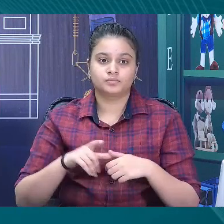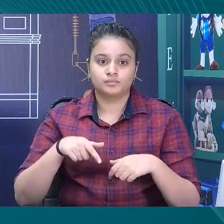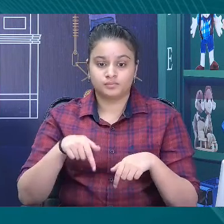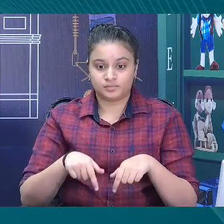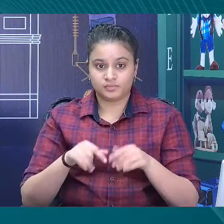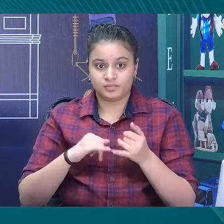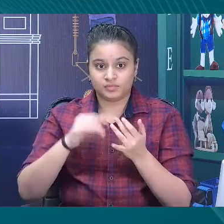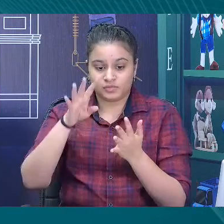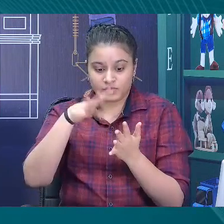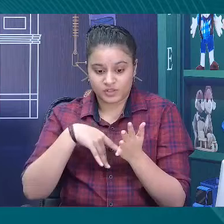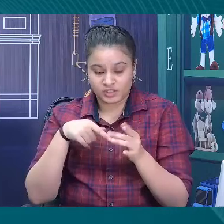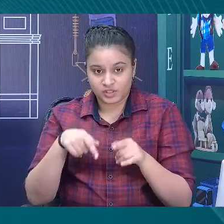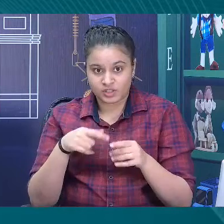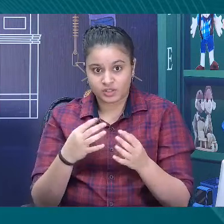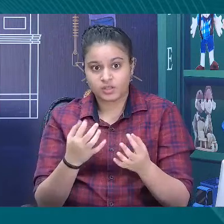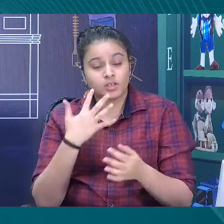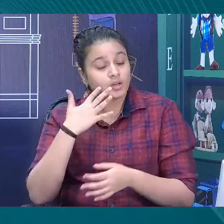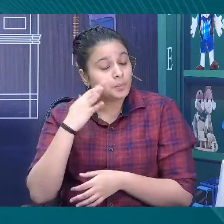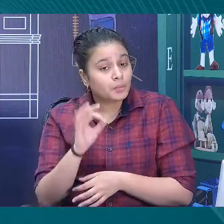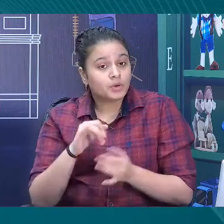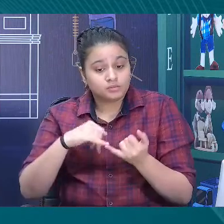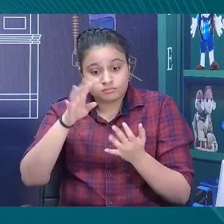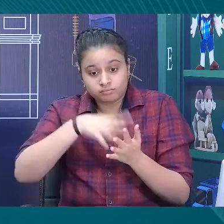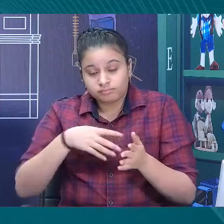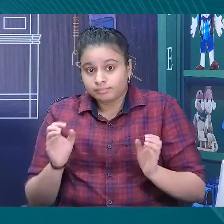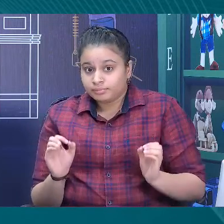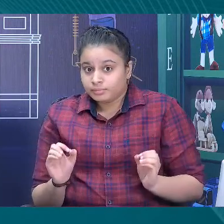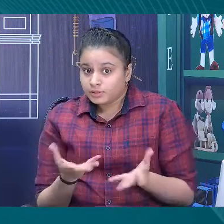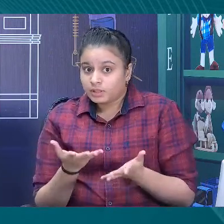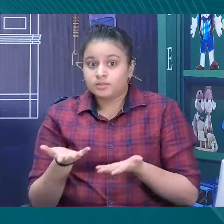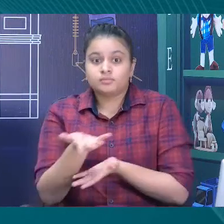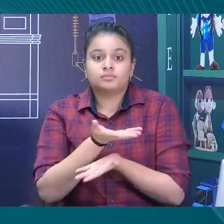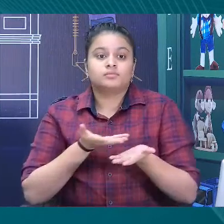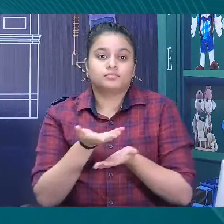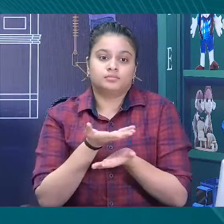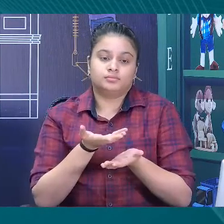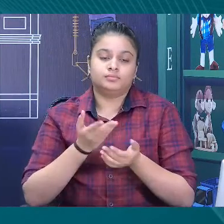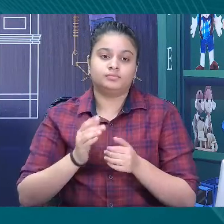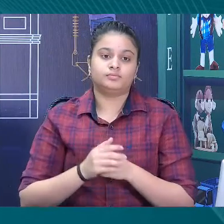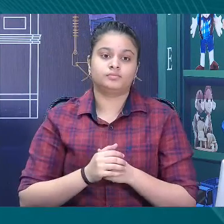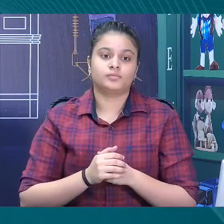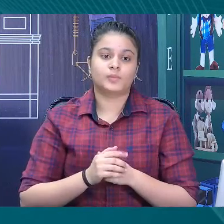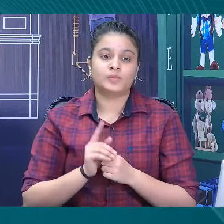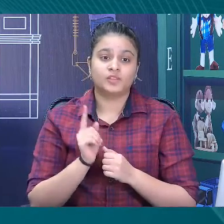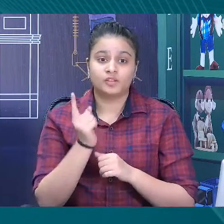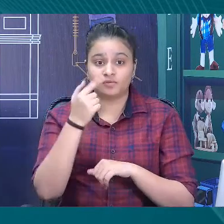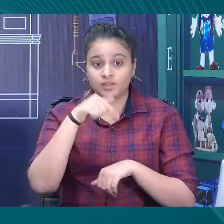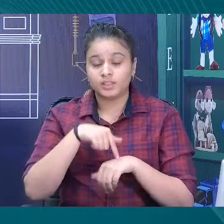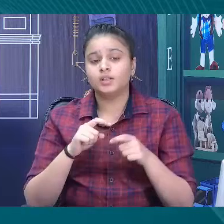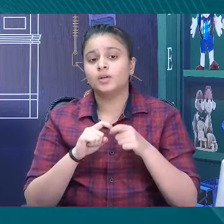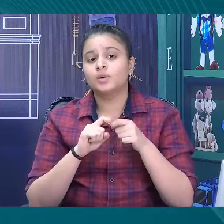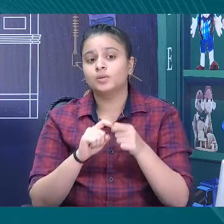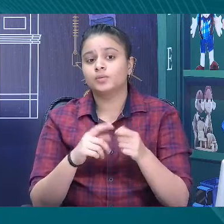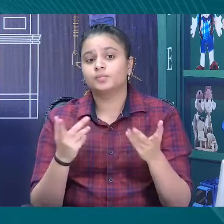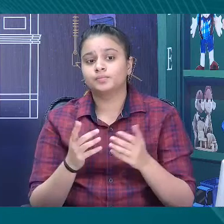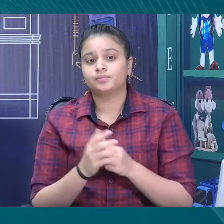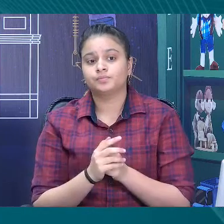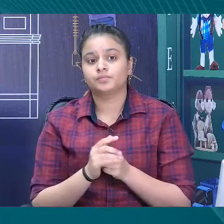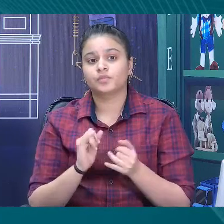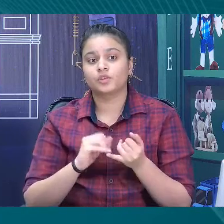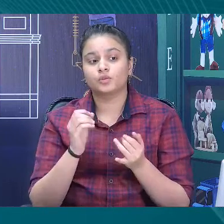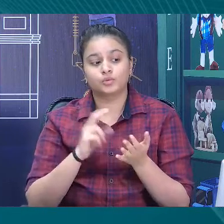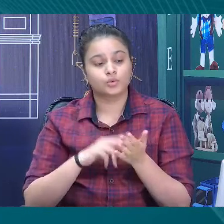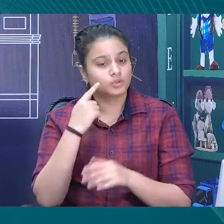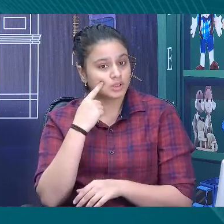this very important session and the discussion, of course. My first question is for Soni